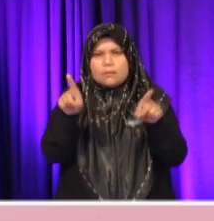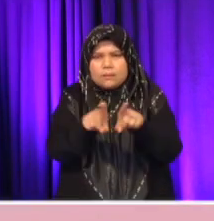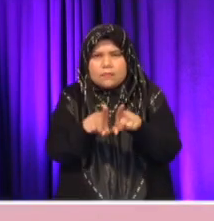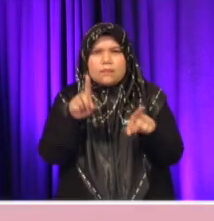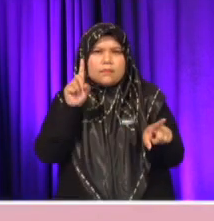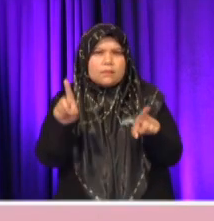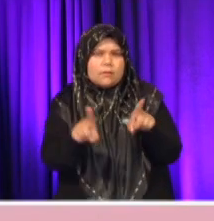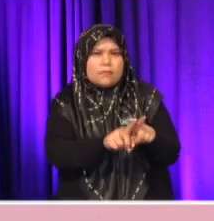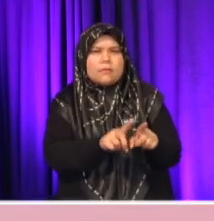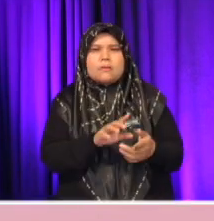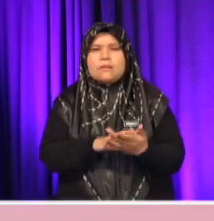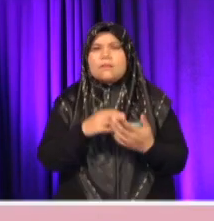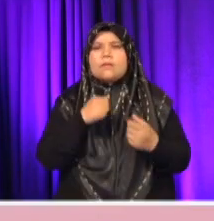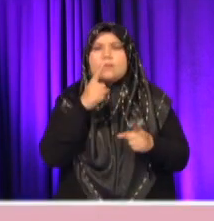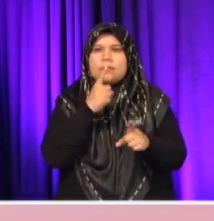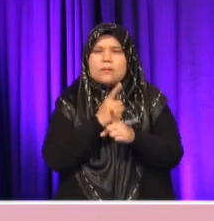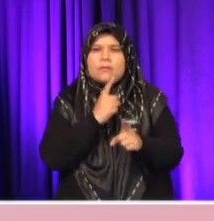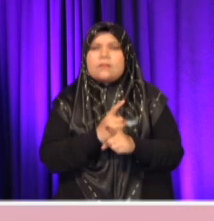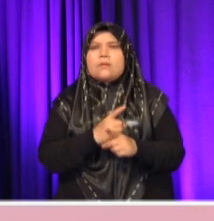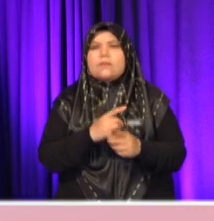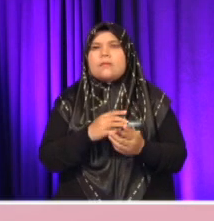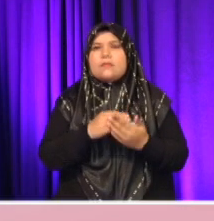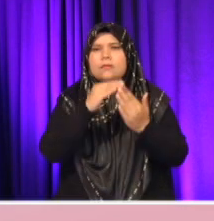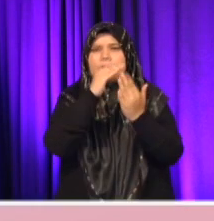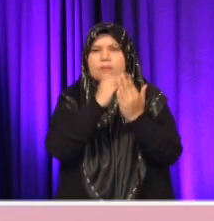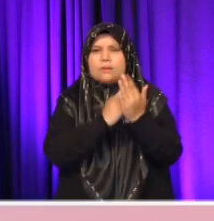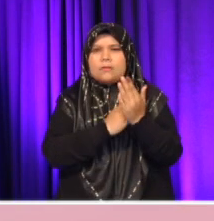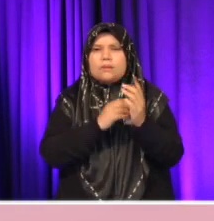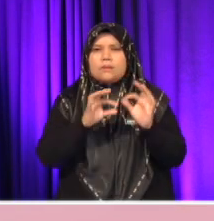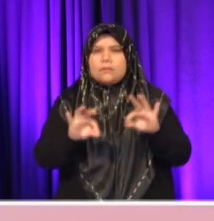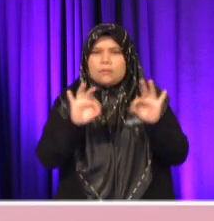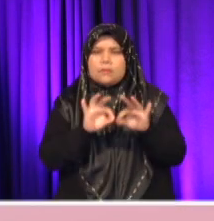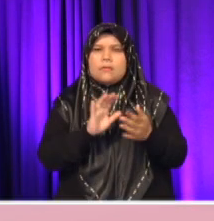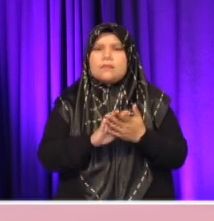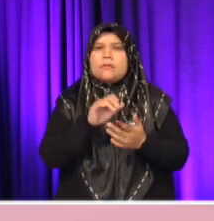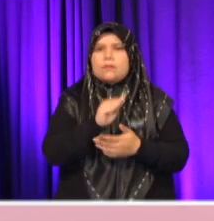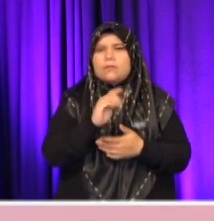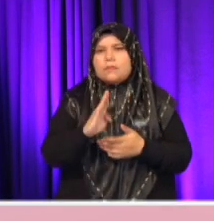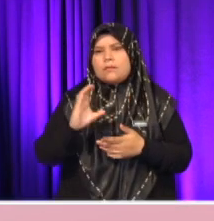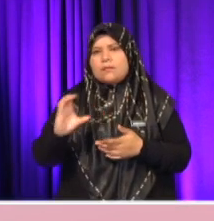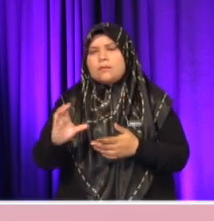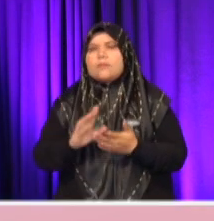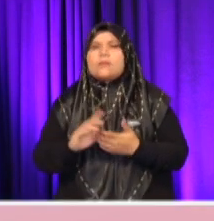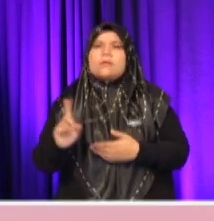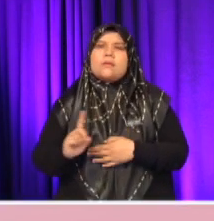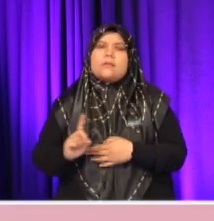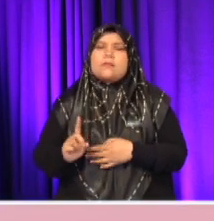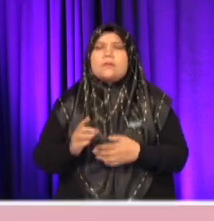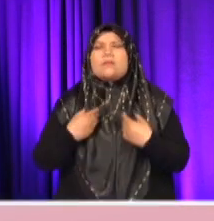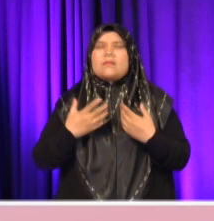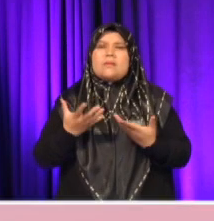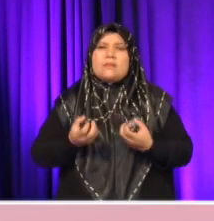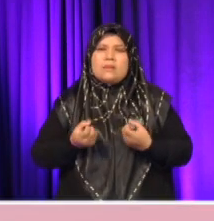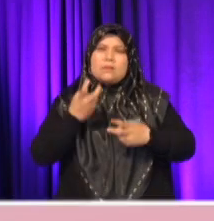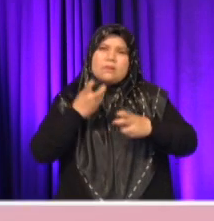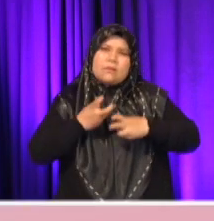then match to the correct text here, either A, B, or C. Okay. All right. So this is a bit challenging, I